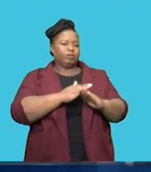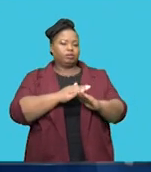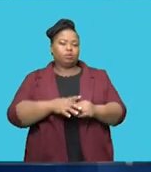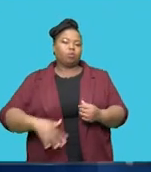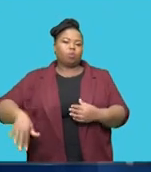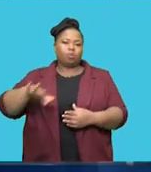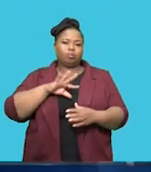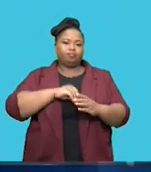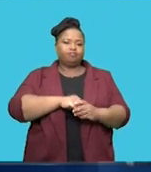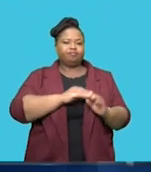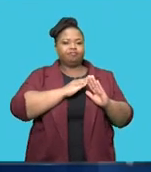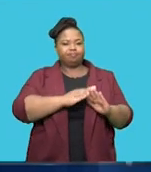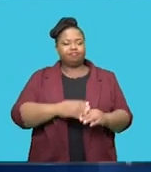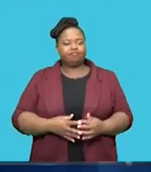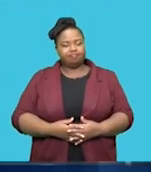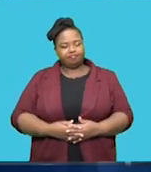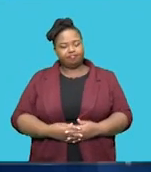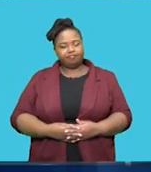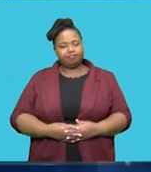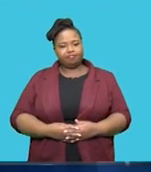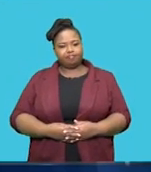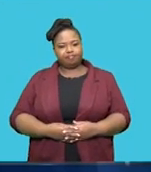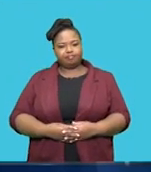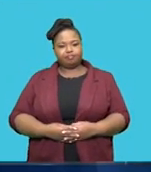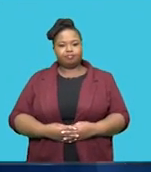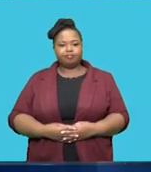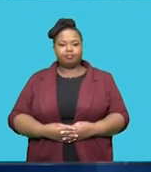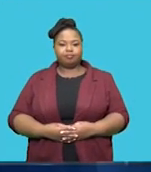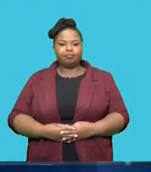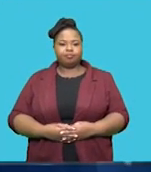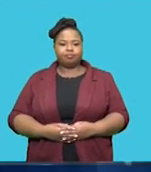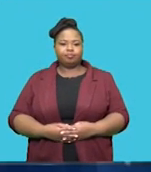everybody's business. For Soweto TV News, I am Zweli Banzi Mazibuko.